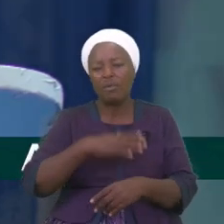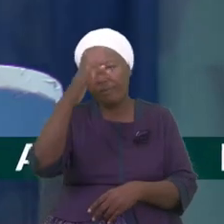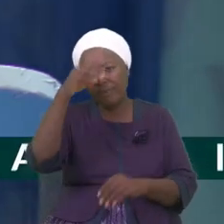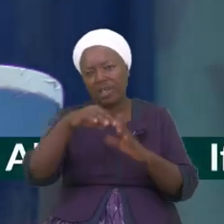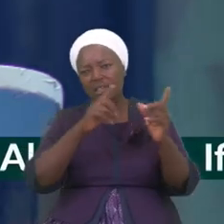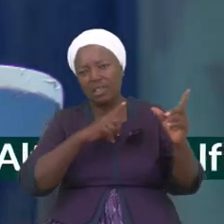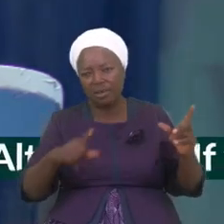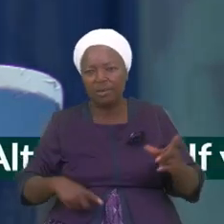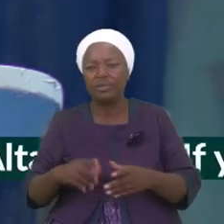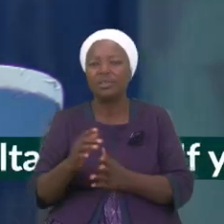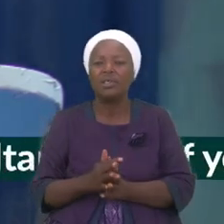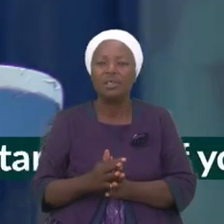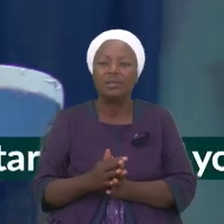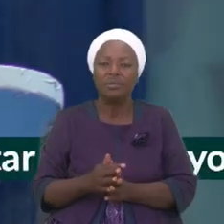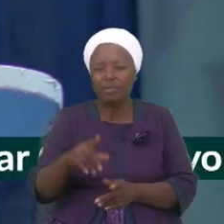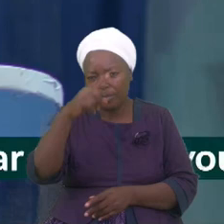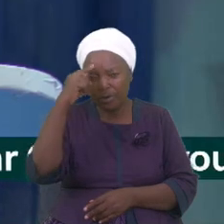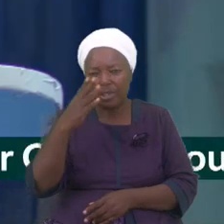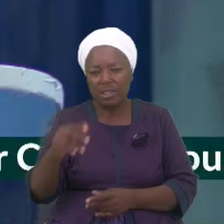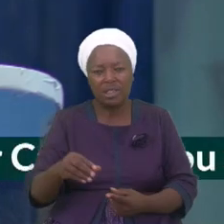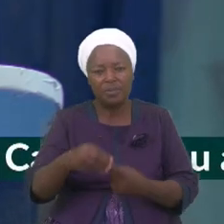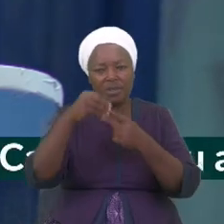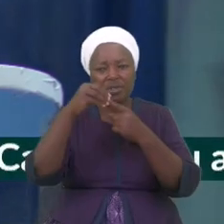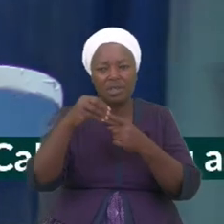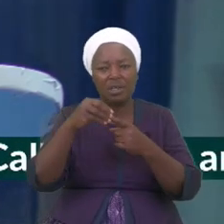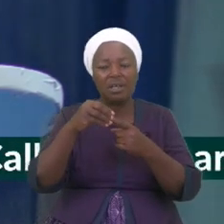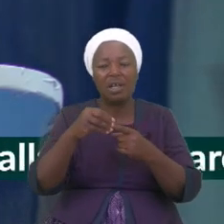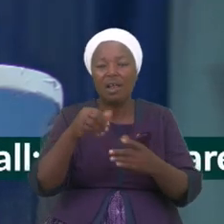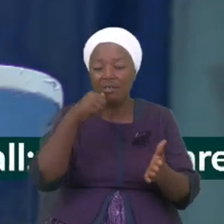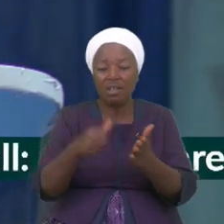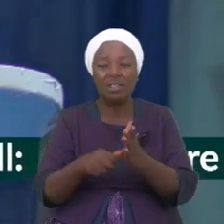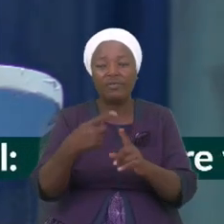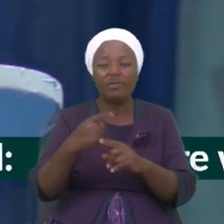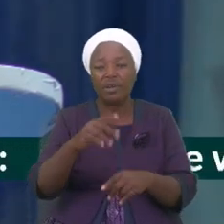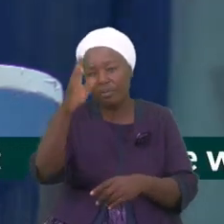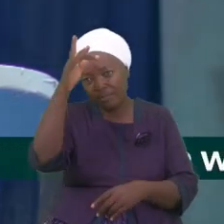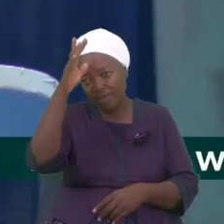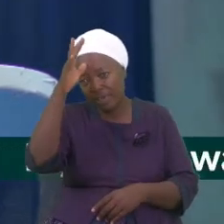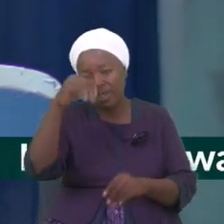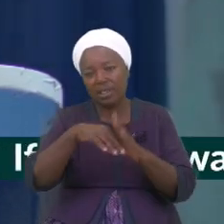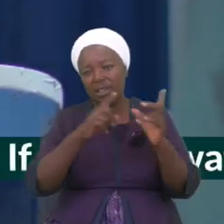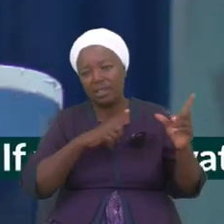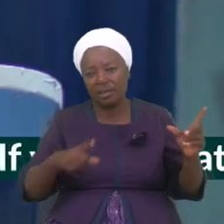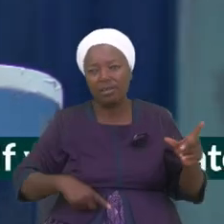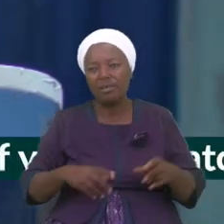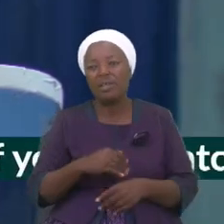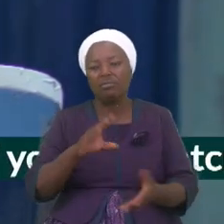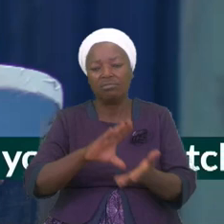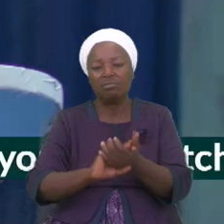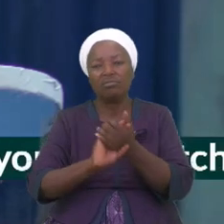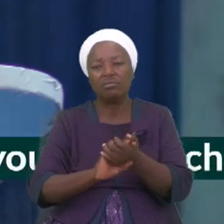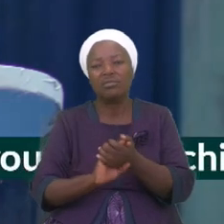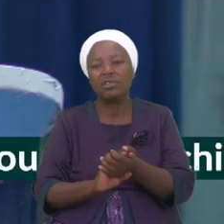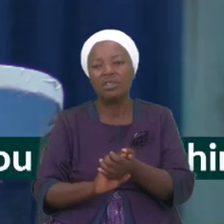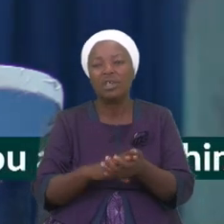there, special letter from the pastor, congratulating you and inviting you for the meeting of tomorrow. And you must not